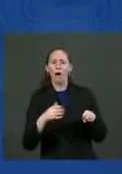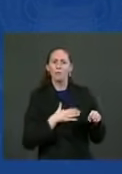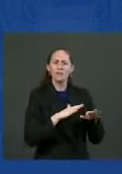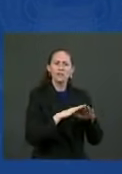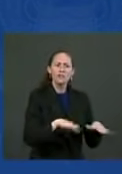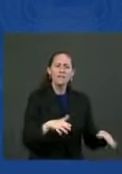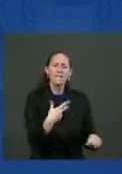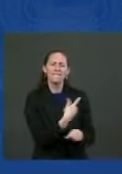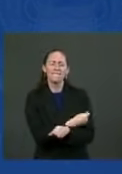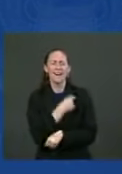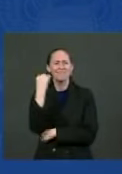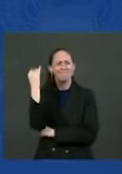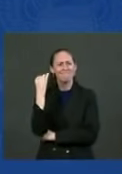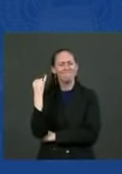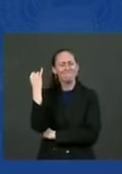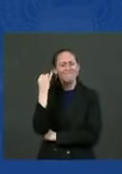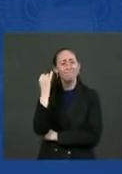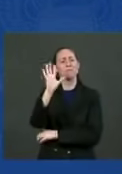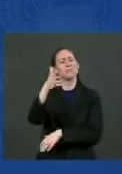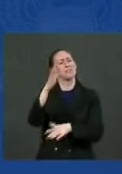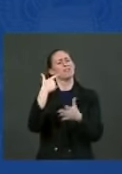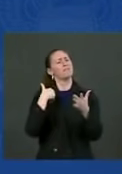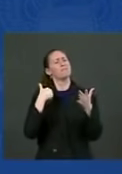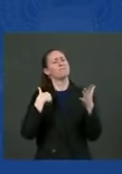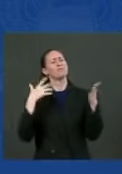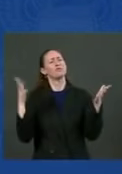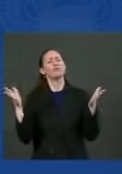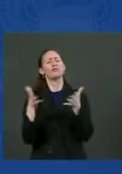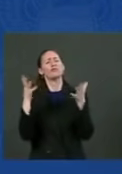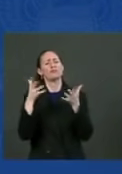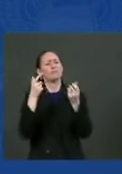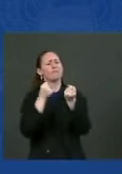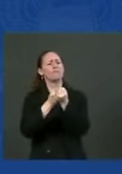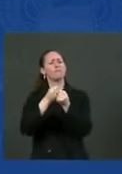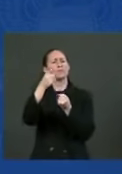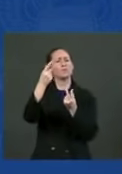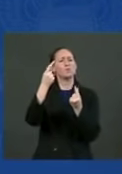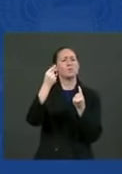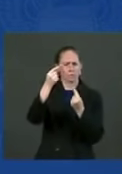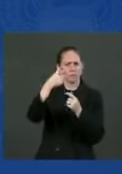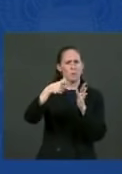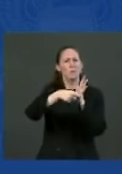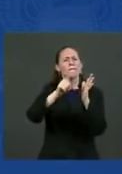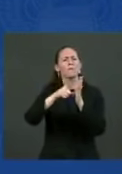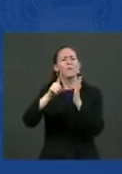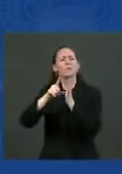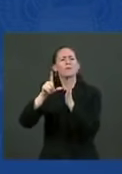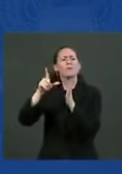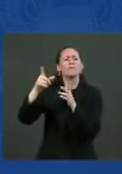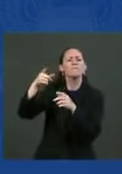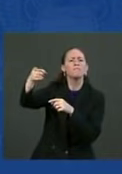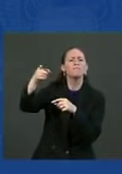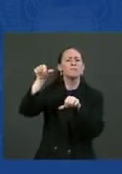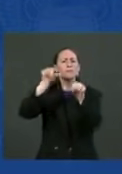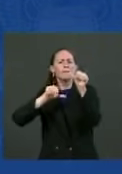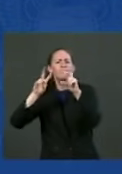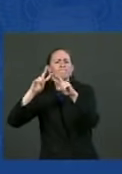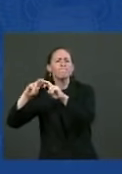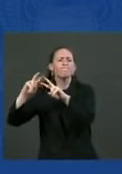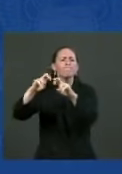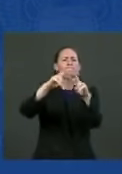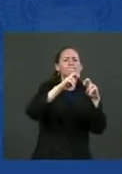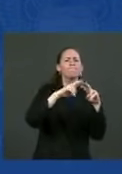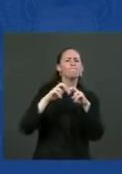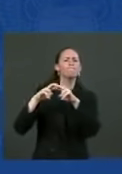I strongly support independent scientific review for vaccine uses for children under 12. We can't take